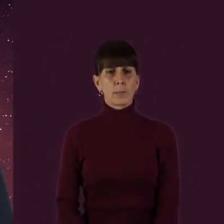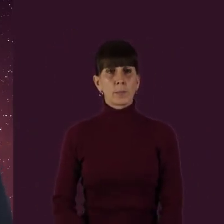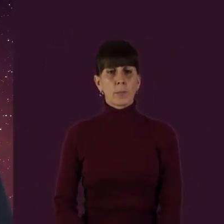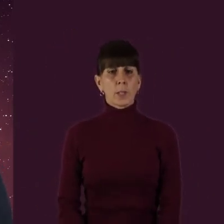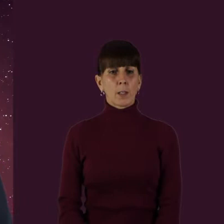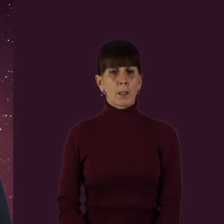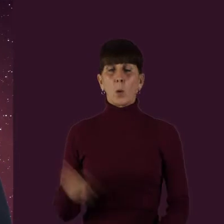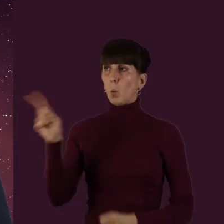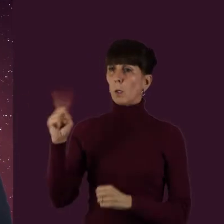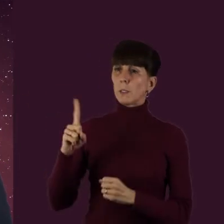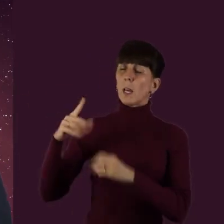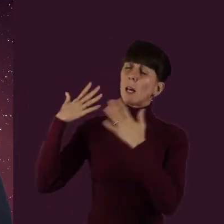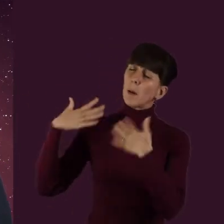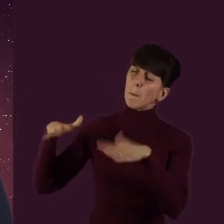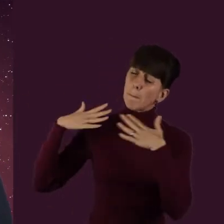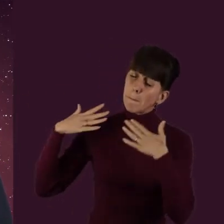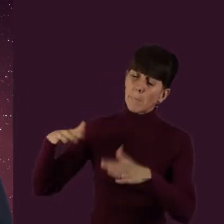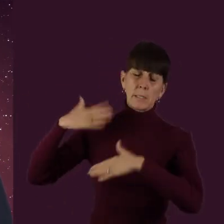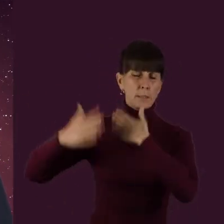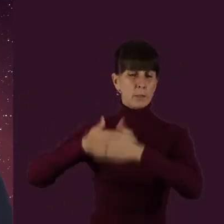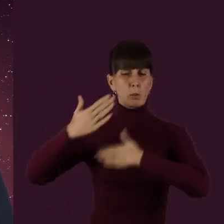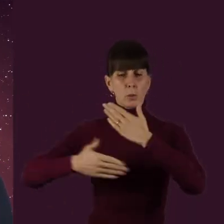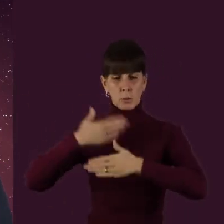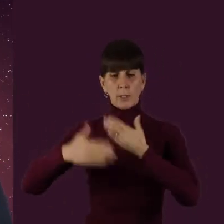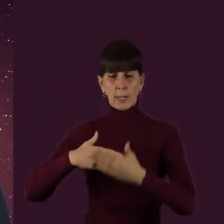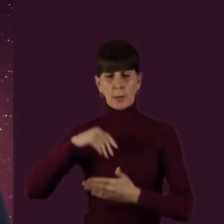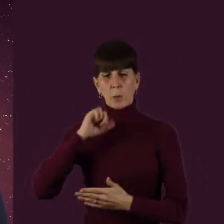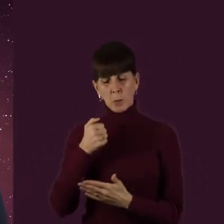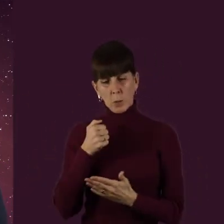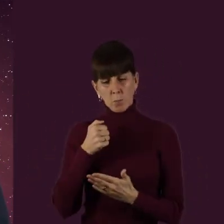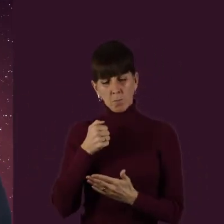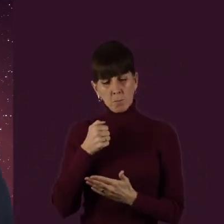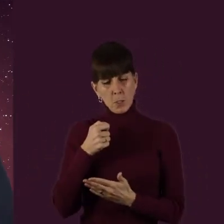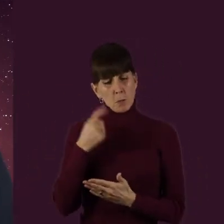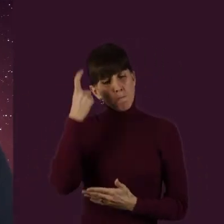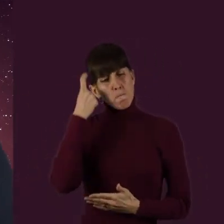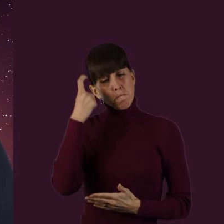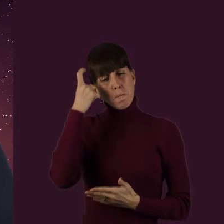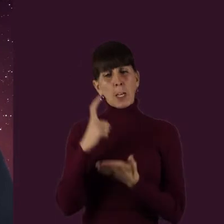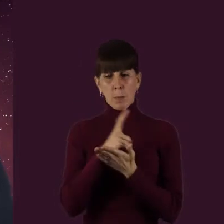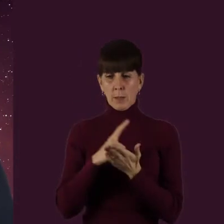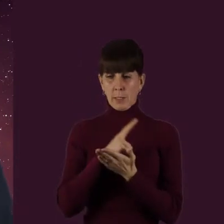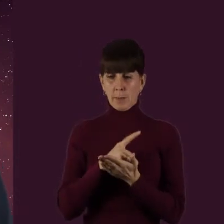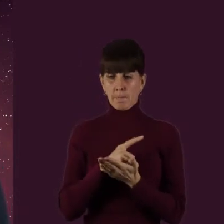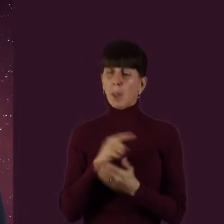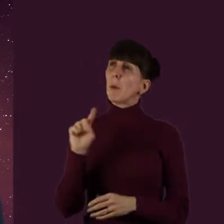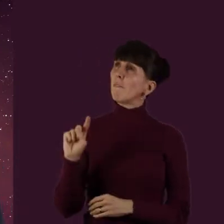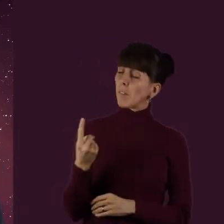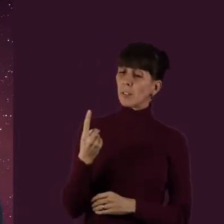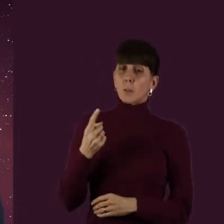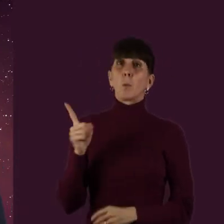What an amazing story. We're going to unpack that in a moment with a brief reflection. But first, let's sing again